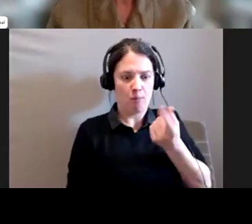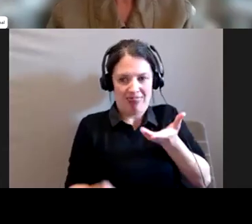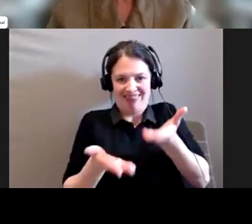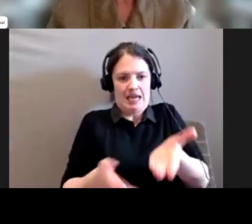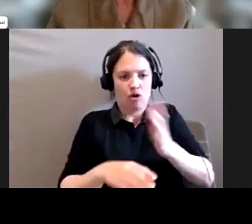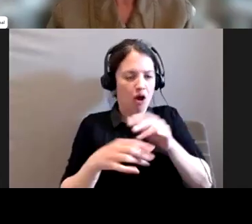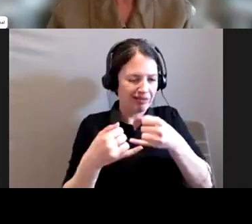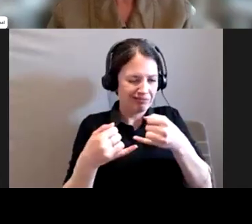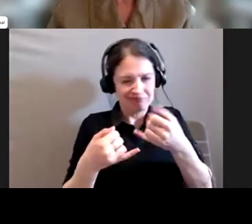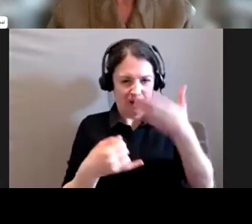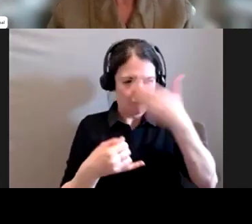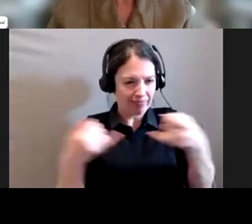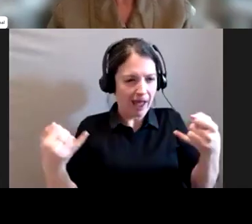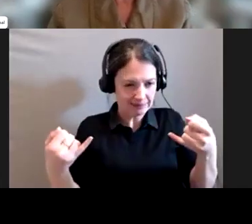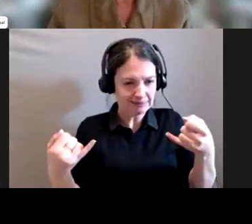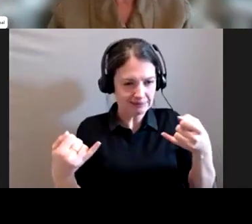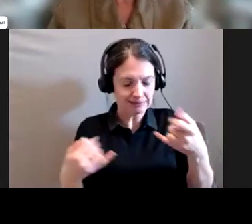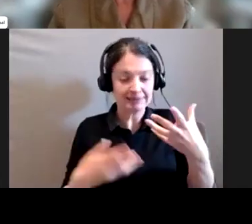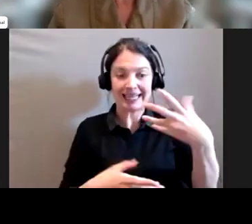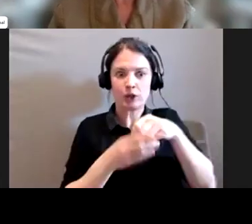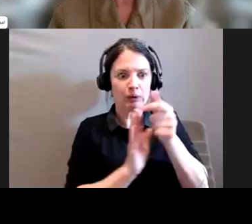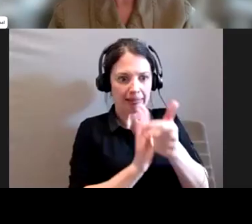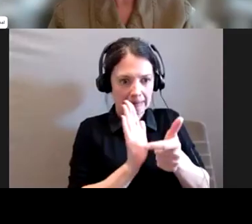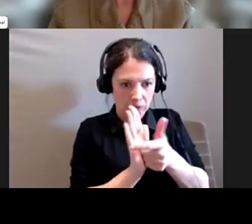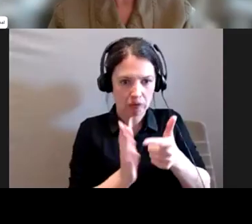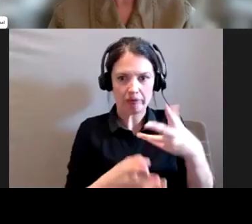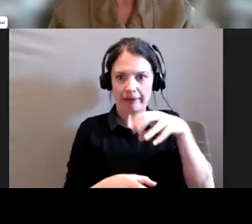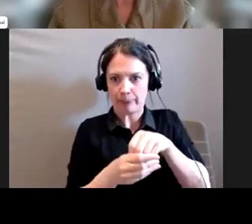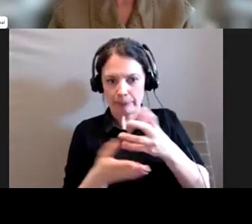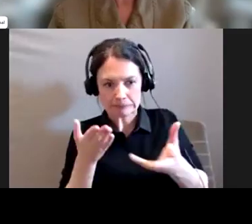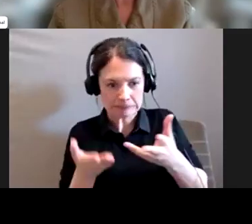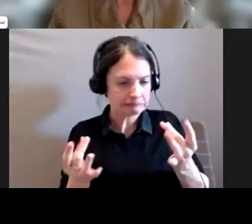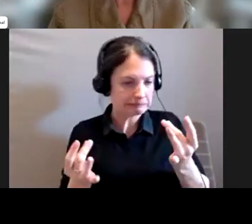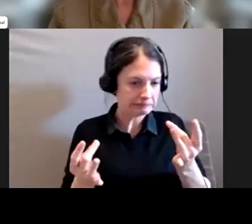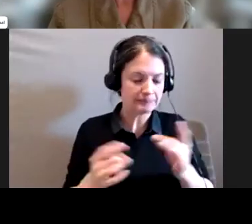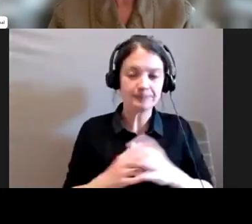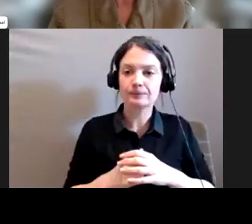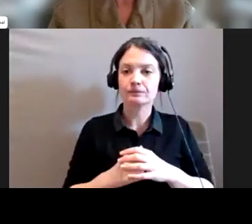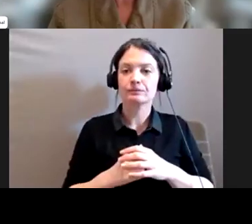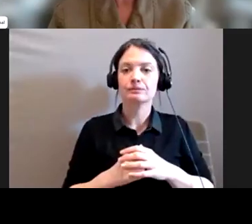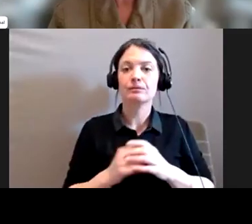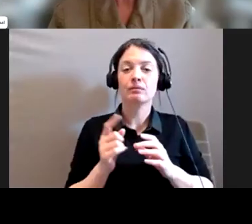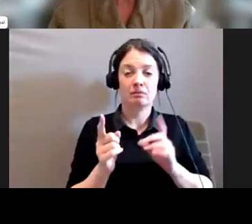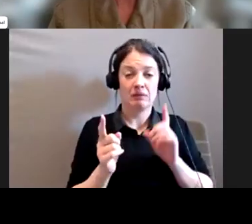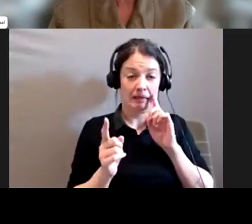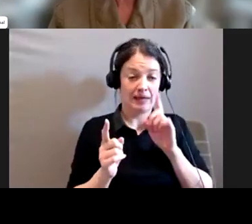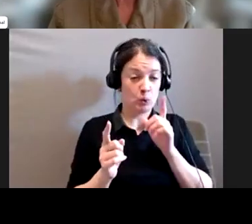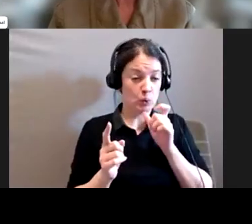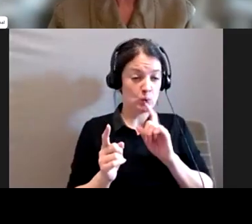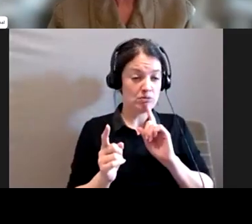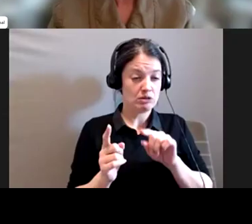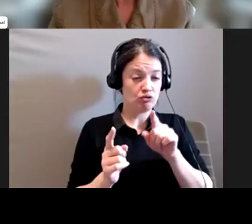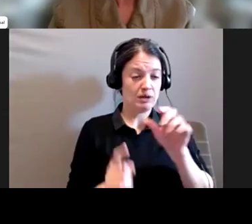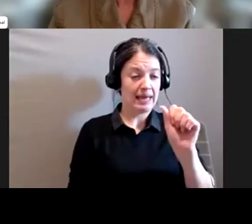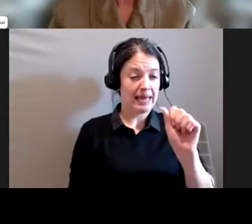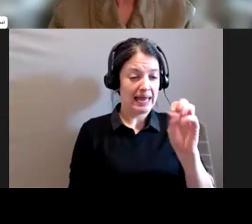including across, sort of the legal aspect of it, the other aspects of it. Yeah. I think Amy might be somebody who has something to say about